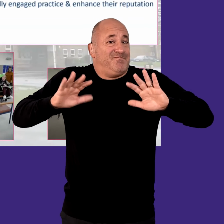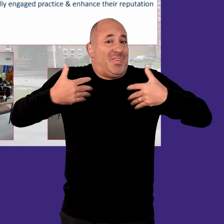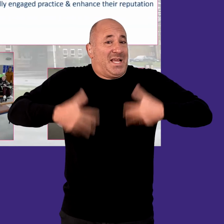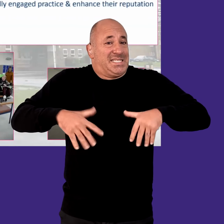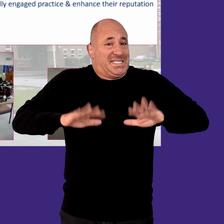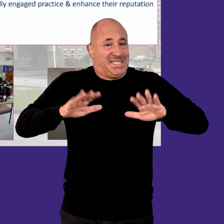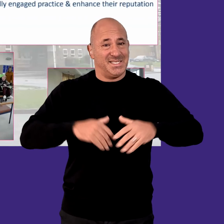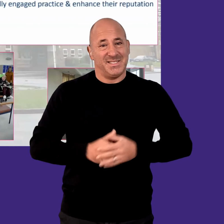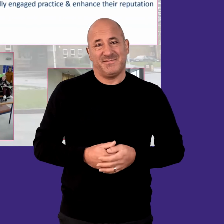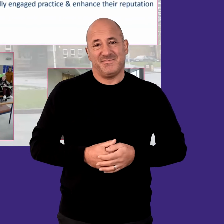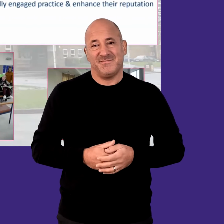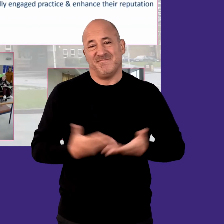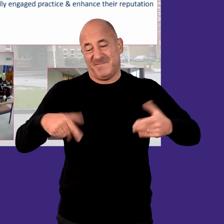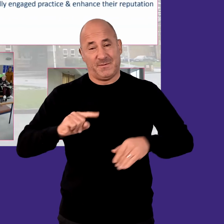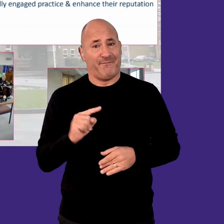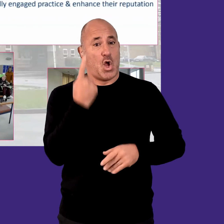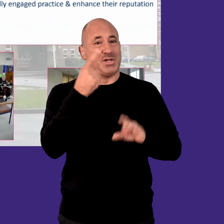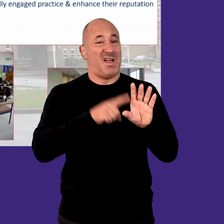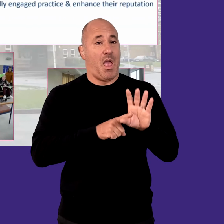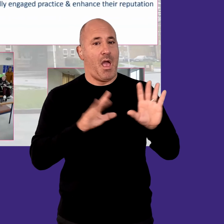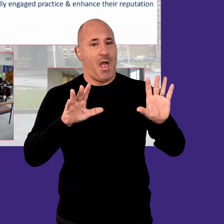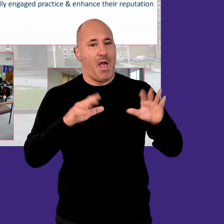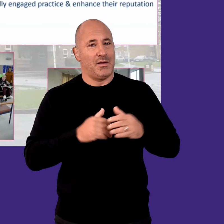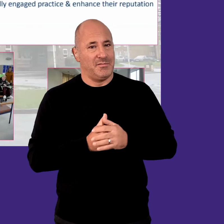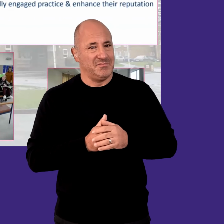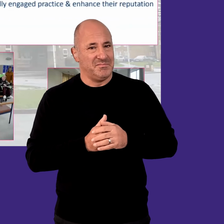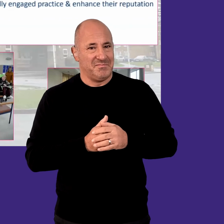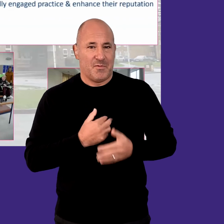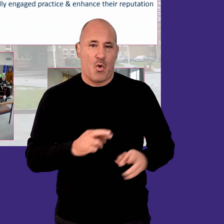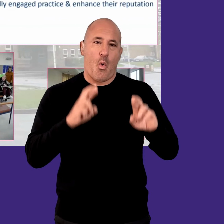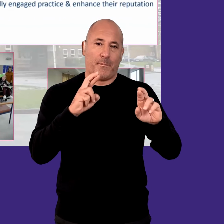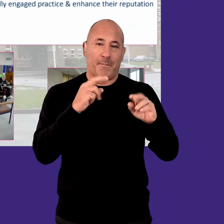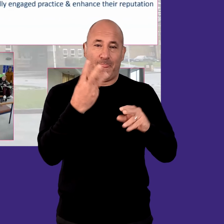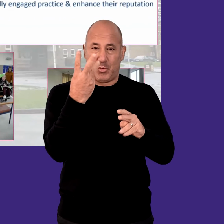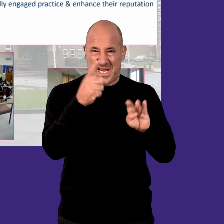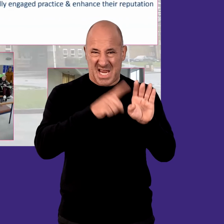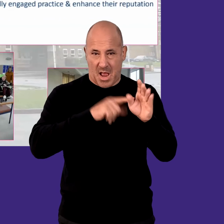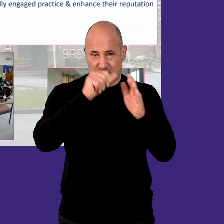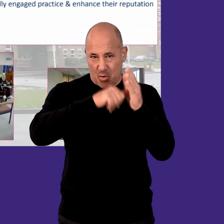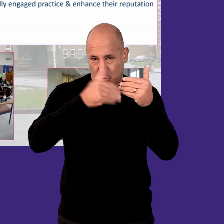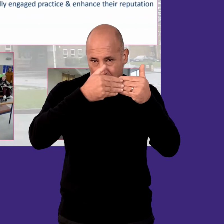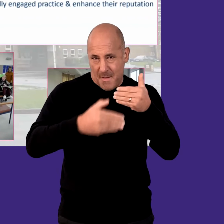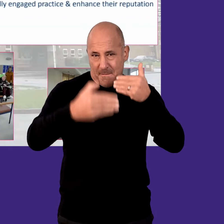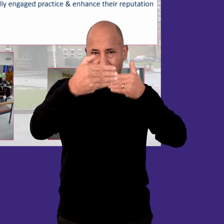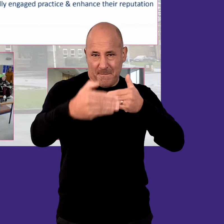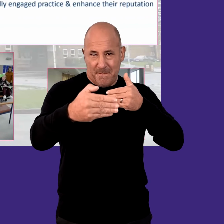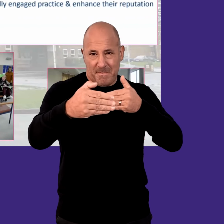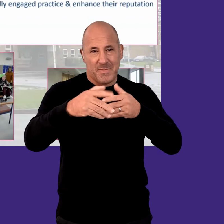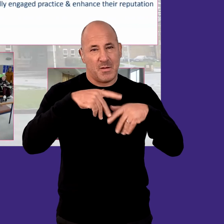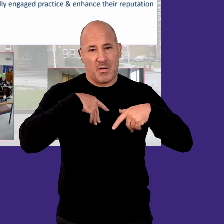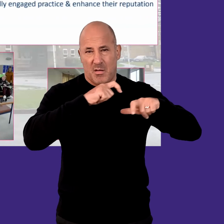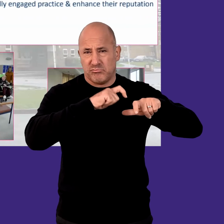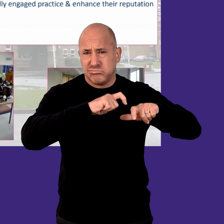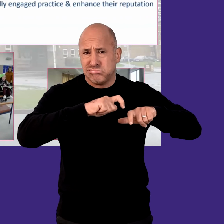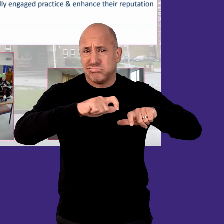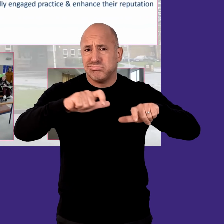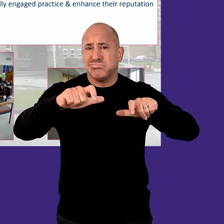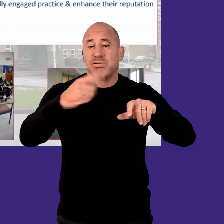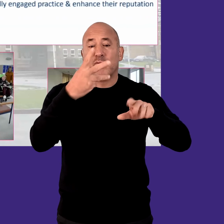So that's all I'm going to talk about today. It's obviously only in its first year. I hope at the very least it's a 3-year programme of